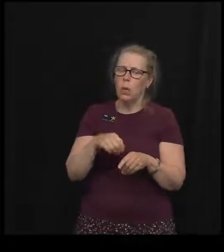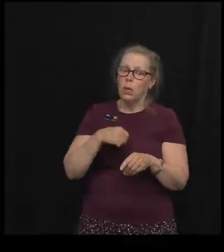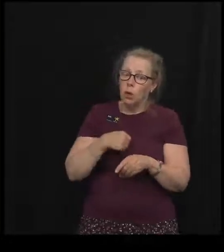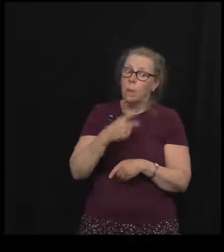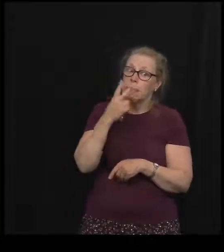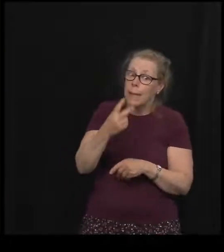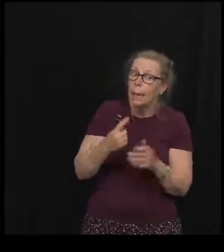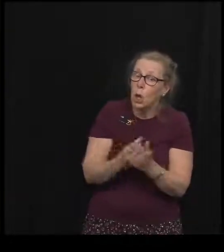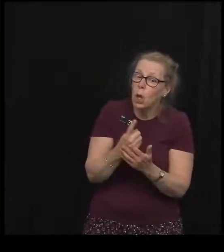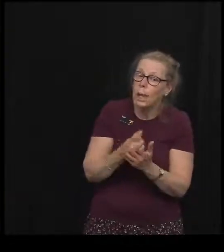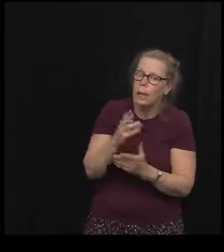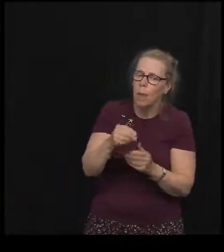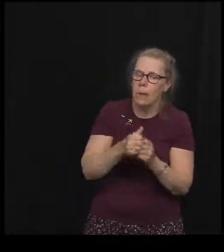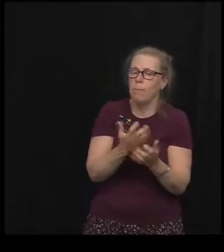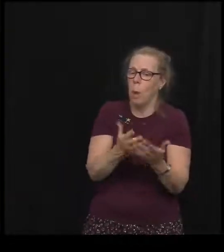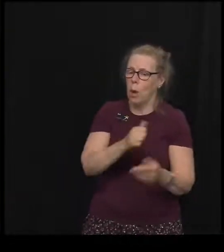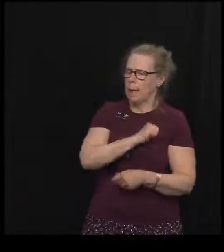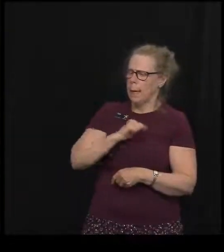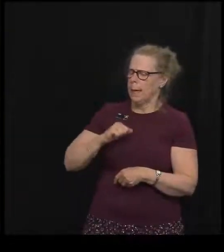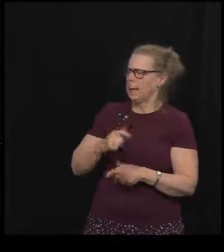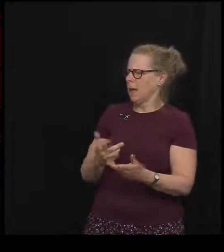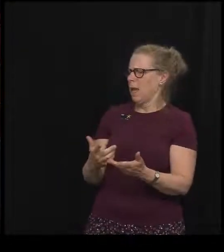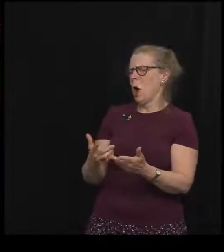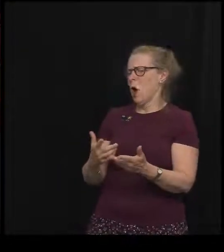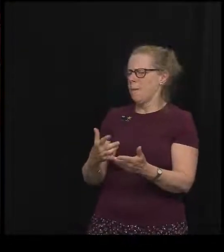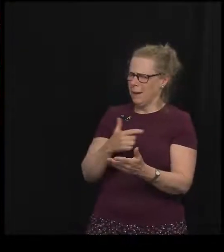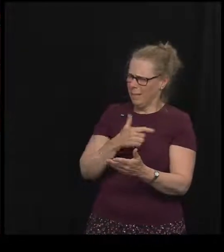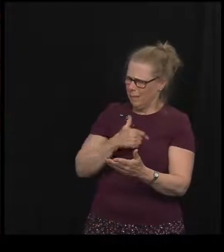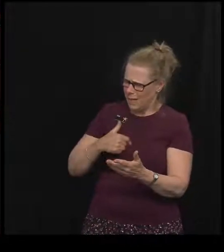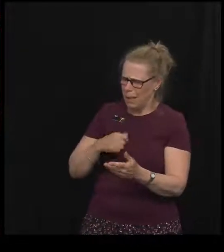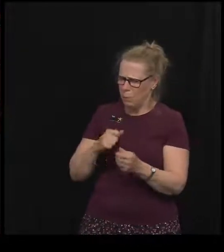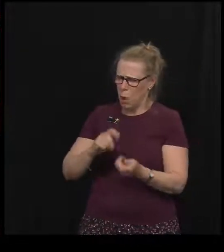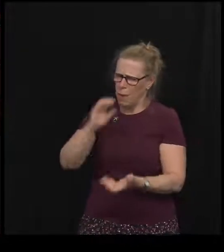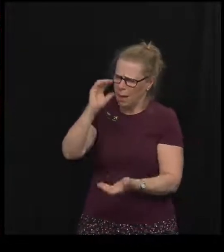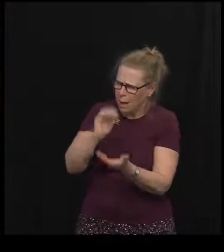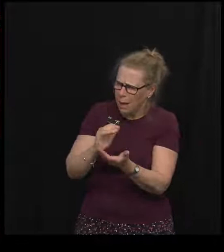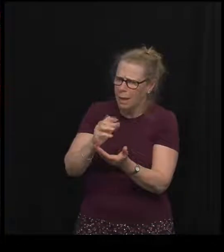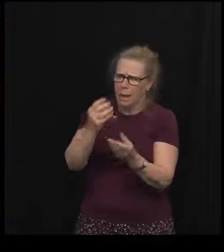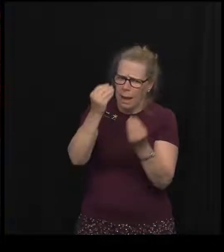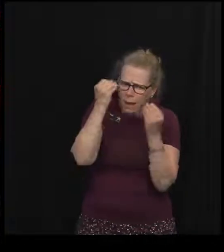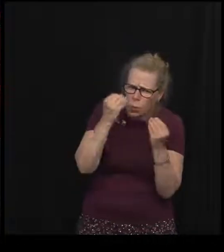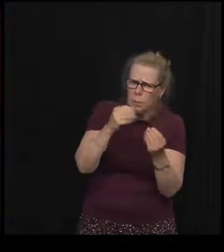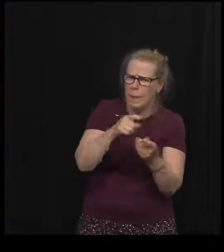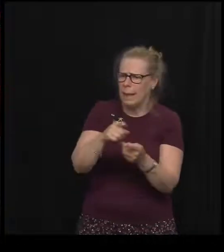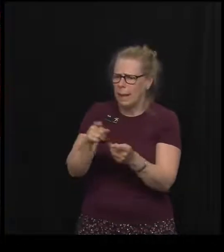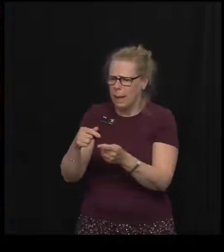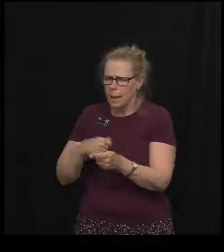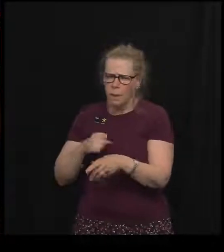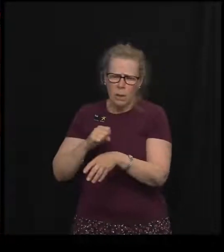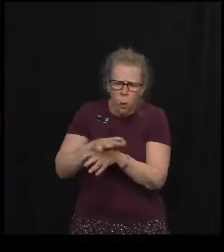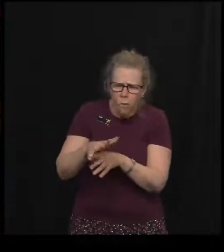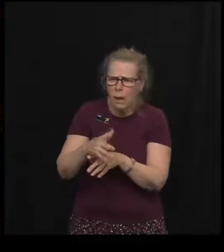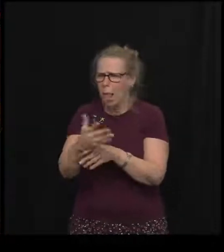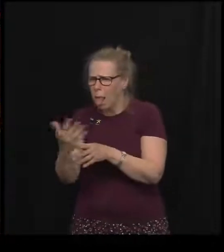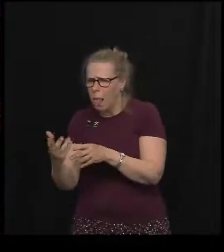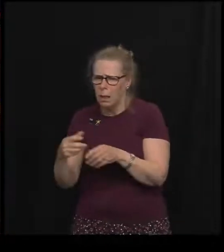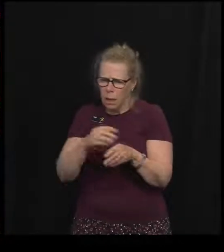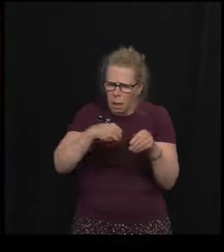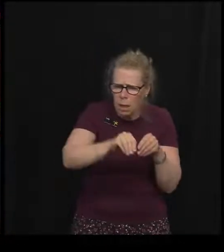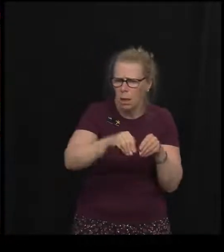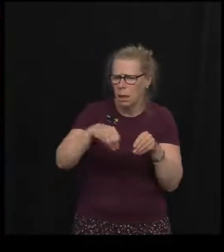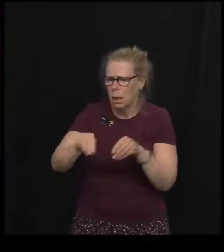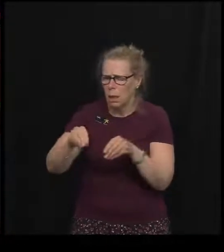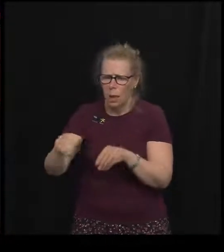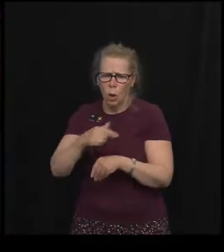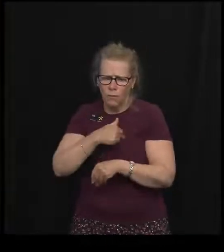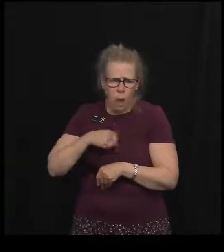ministry says, yes, but I'm being asked for new investments on health, on education, on water, on COVID, and I only have